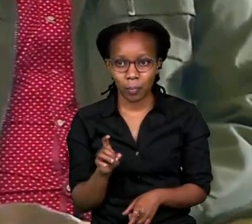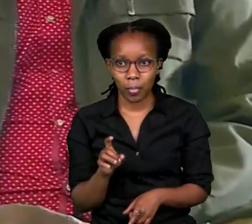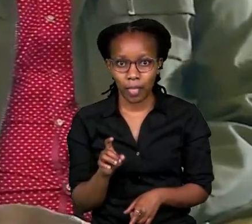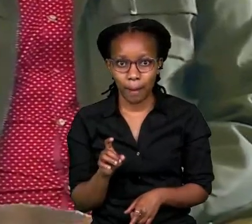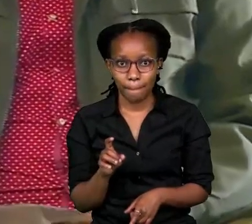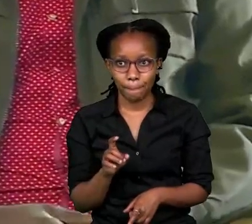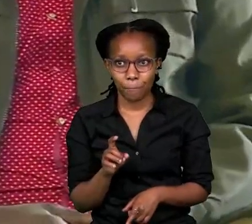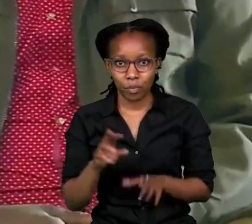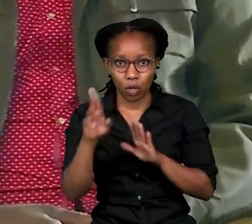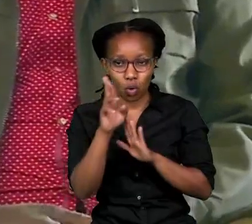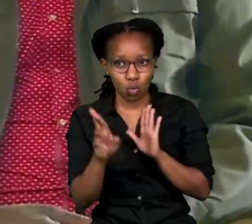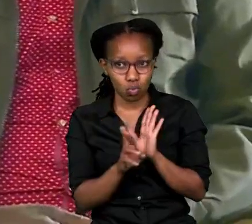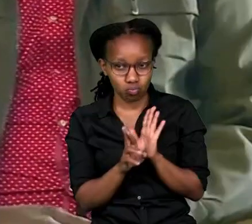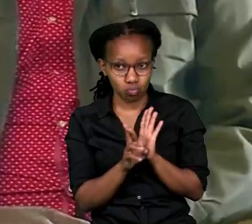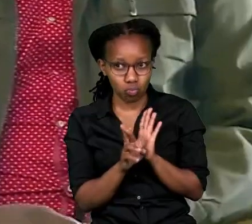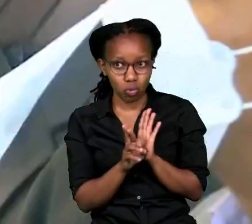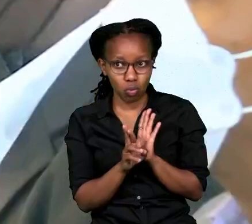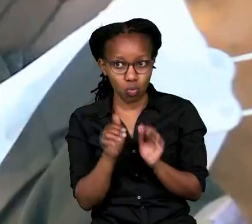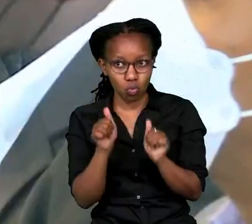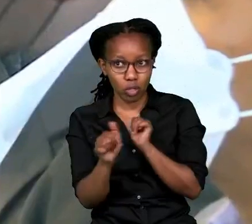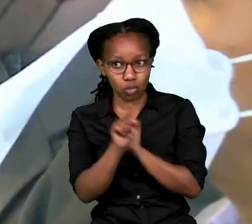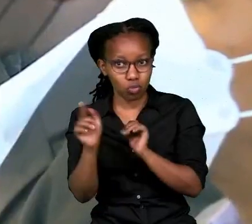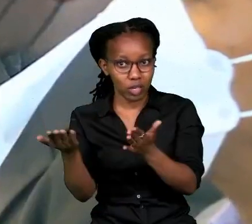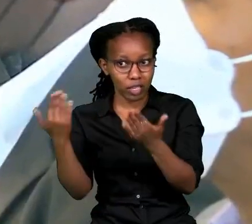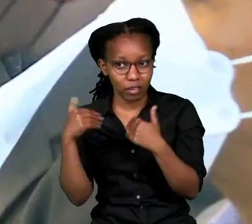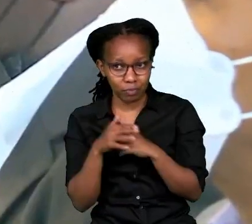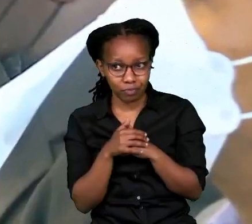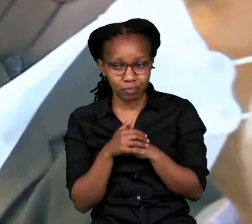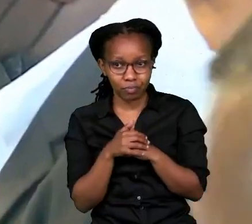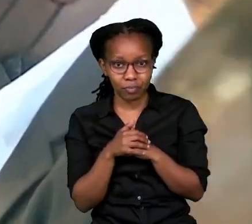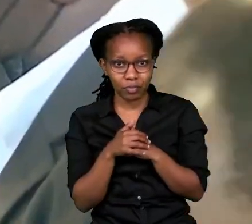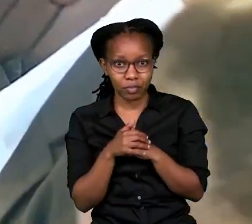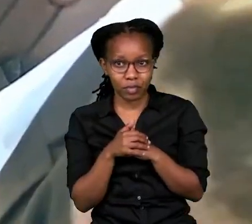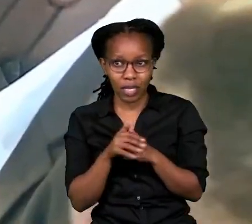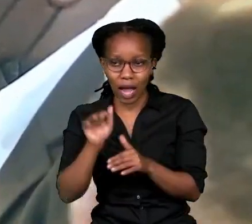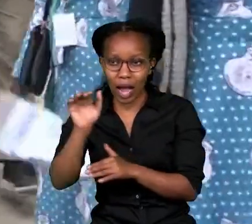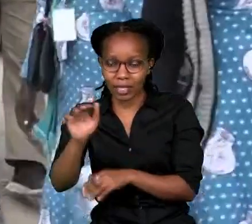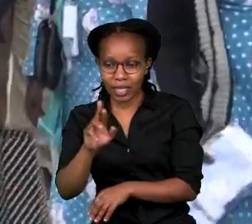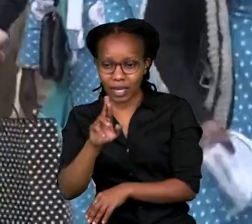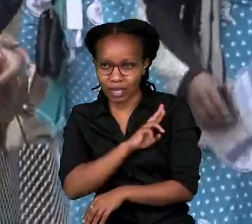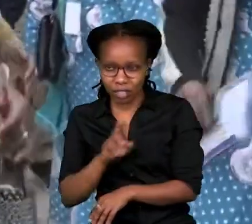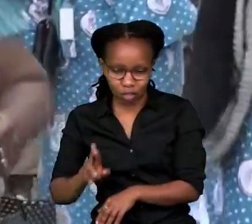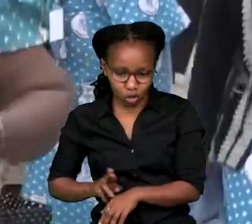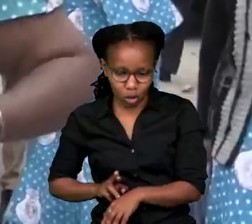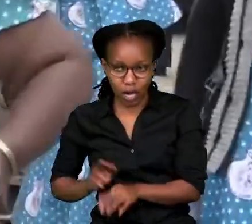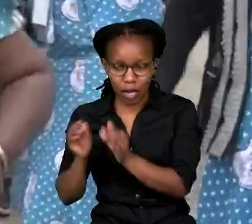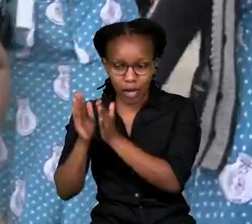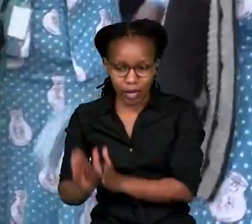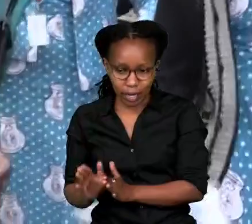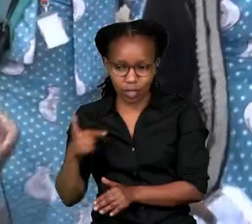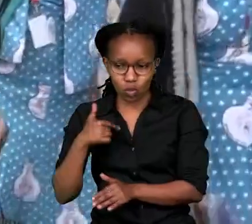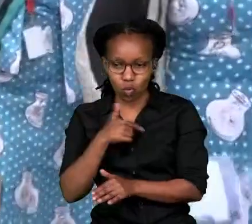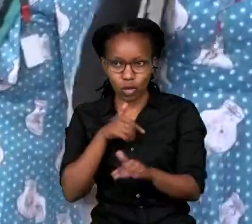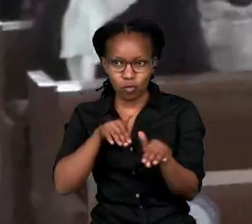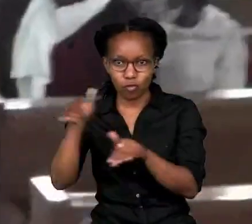the regulations that you are giving us. There were things that we are supposed to do as clergy, and we did them. So how come